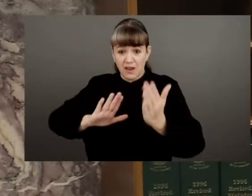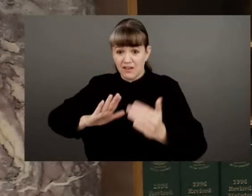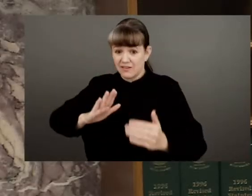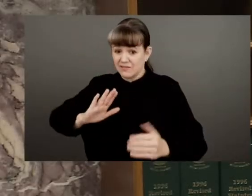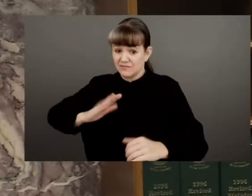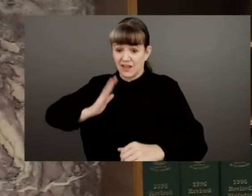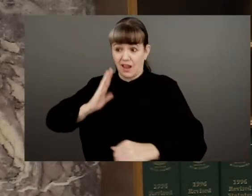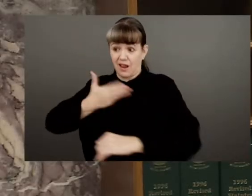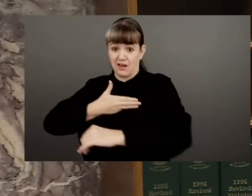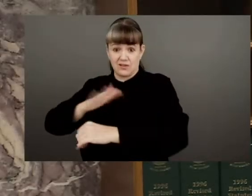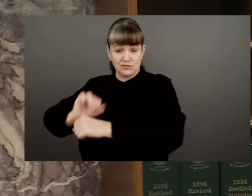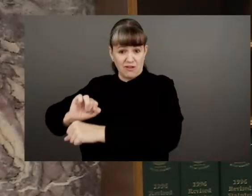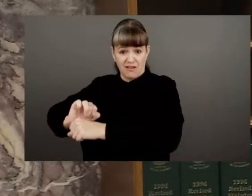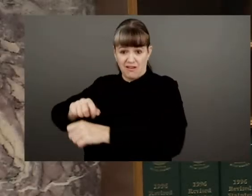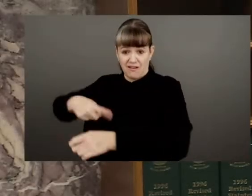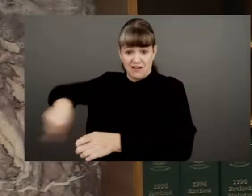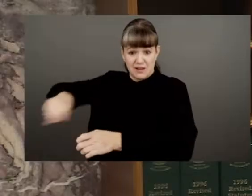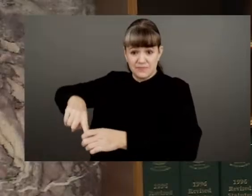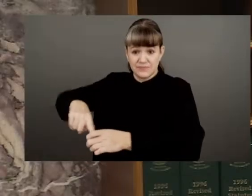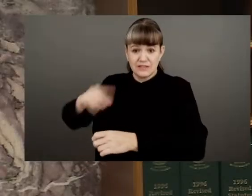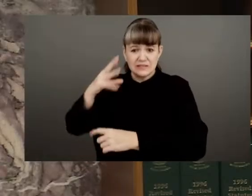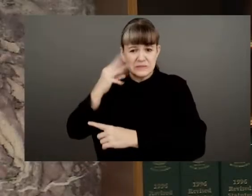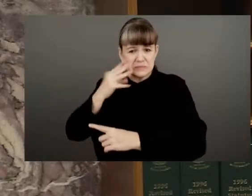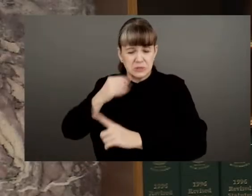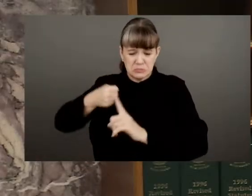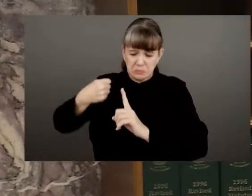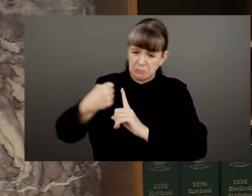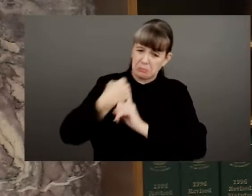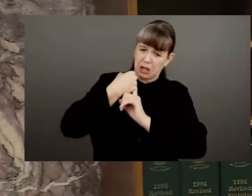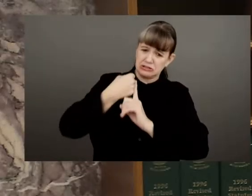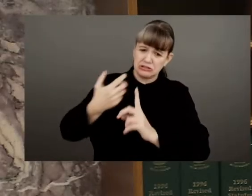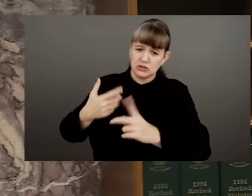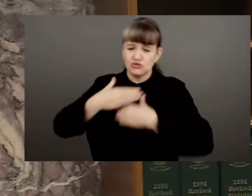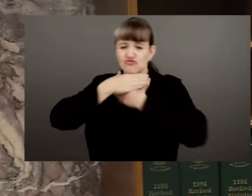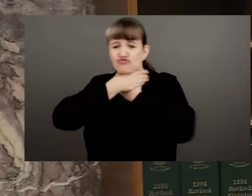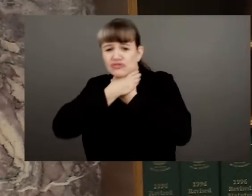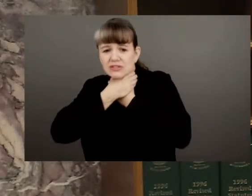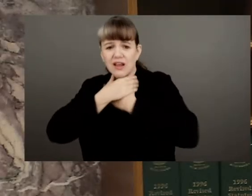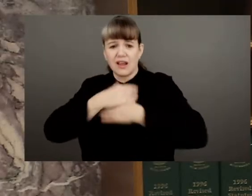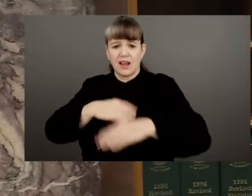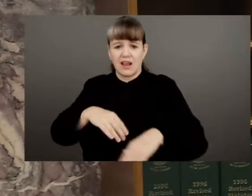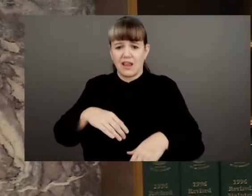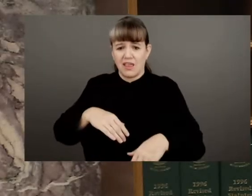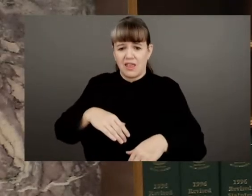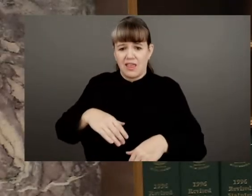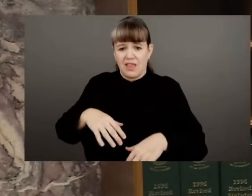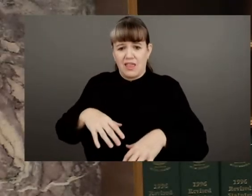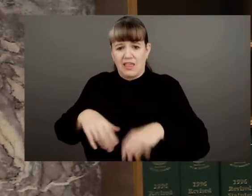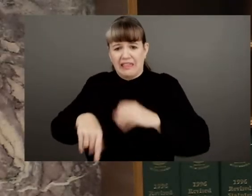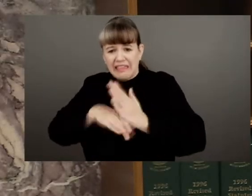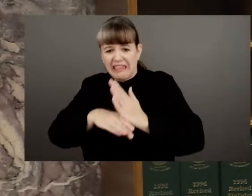on, threatened, traumatized, and left to work in fear.